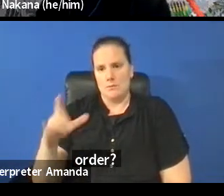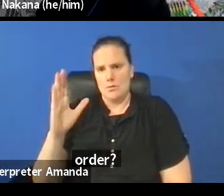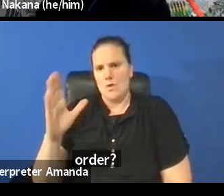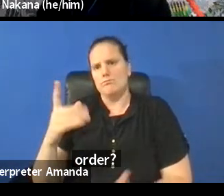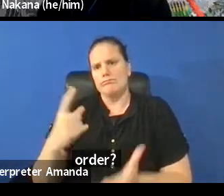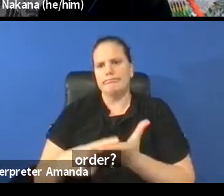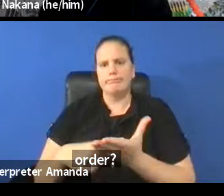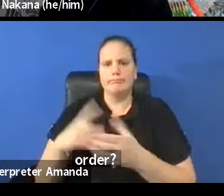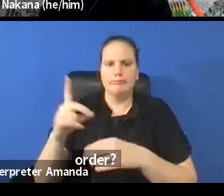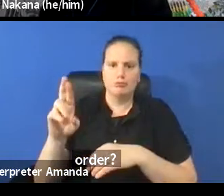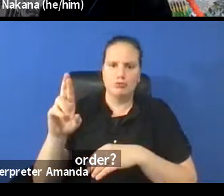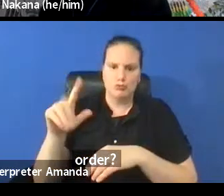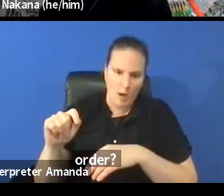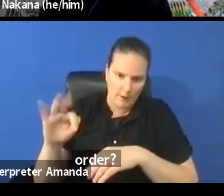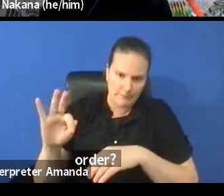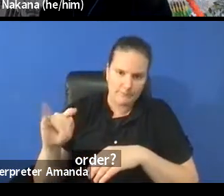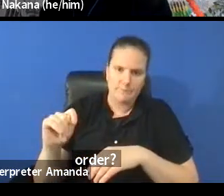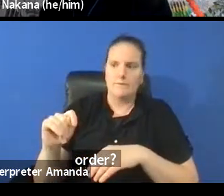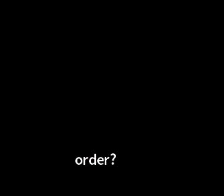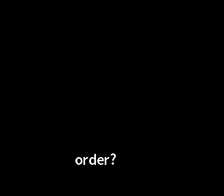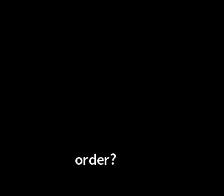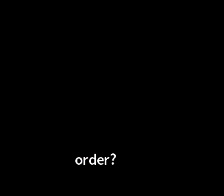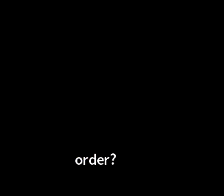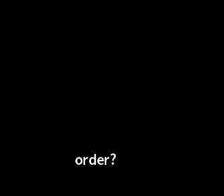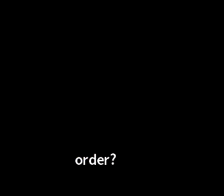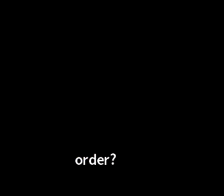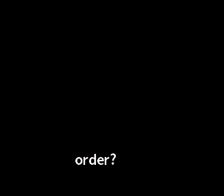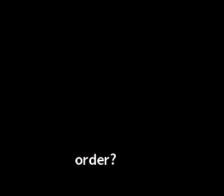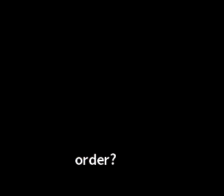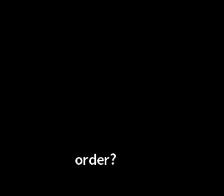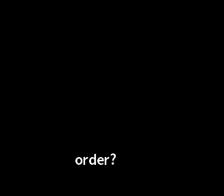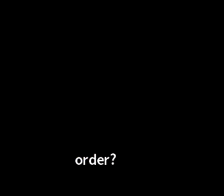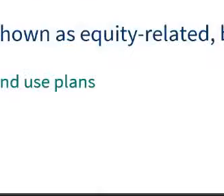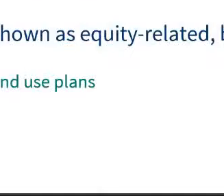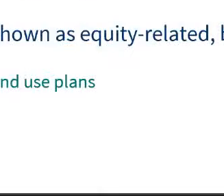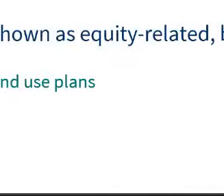the draft framework for the equity framework.